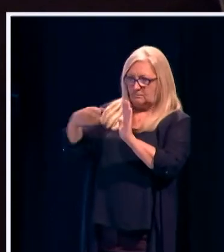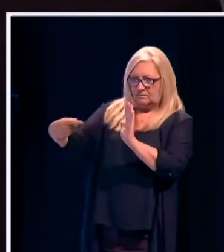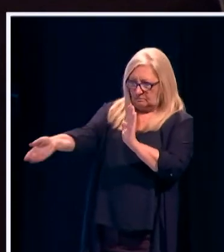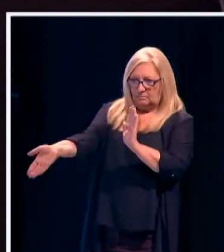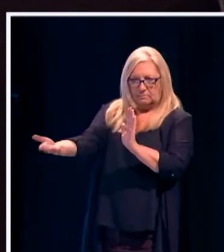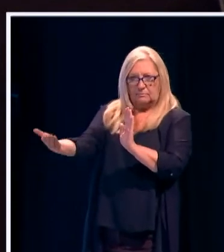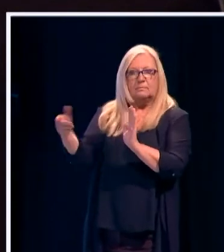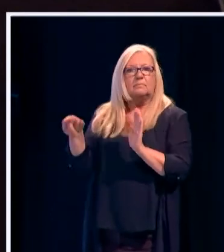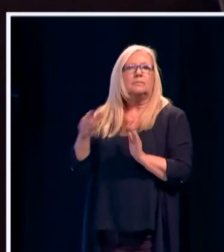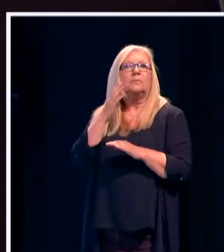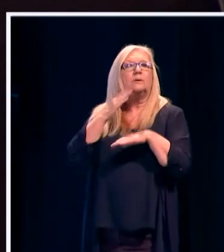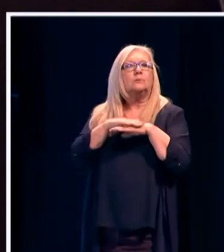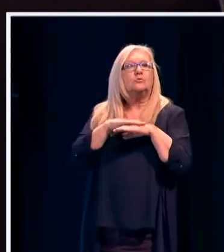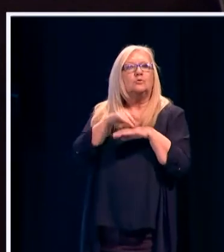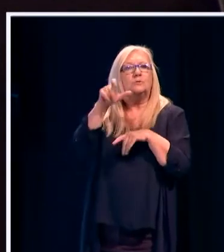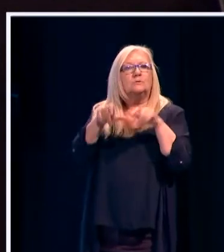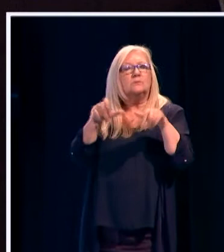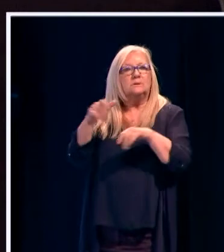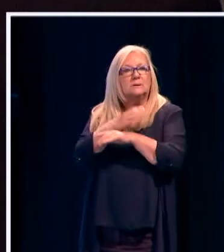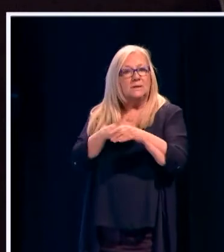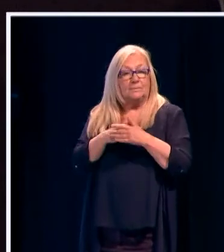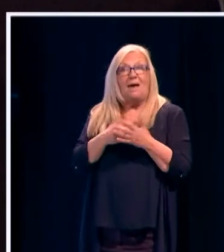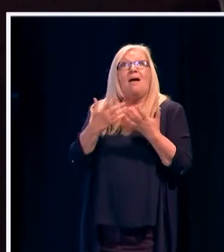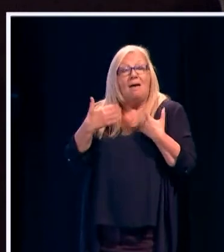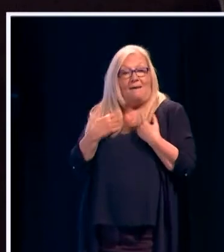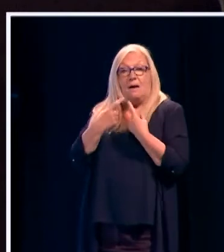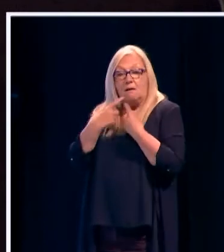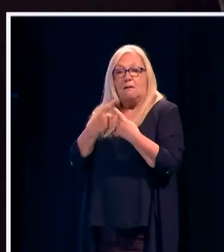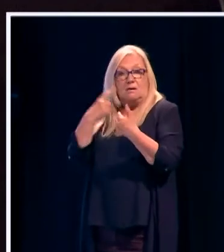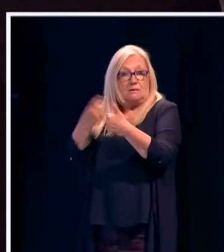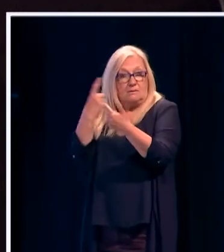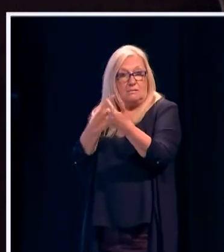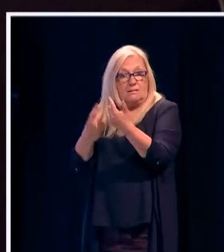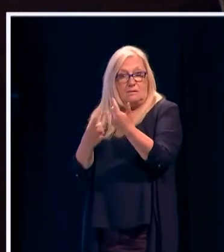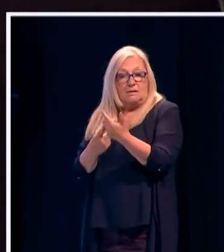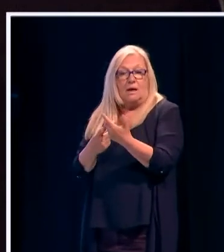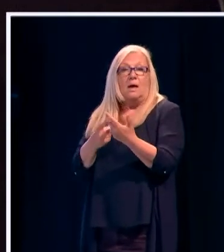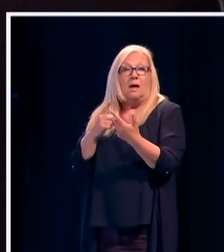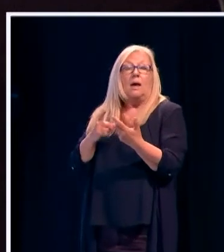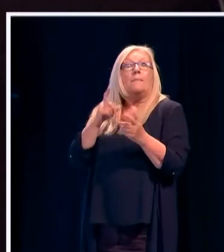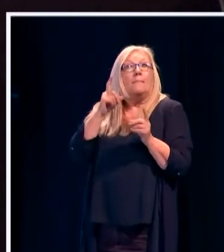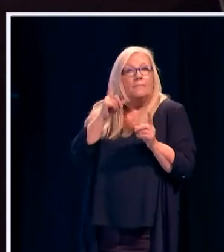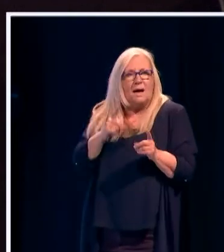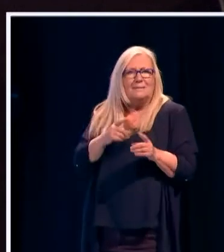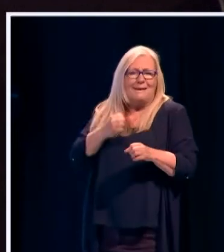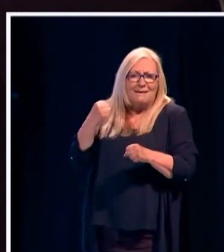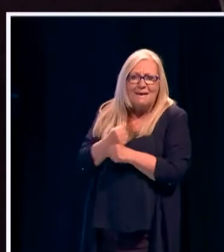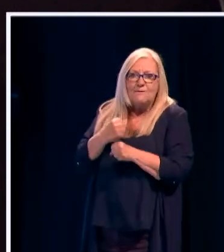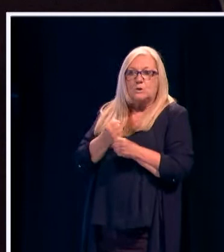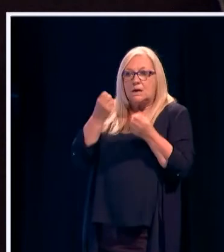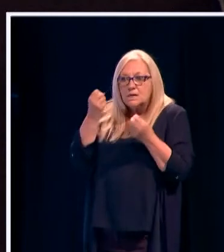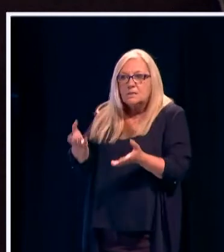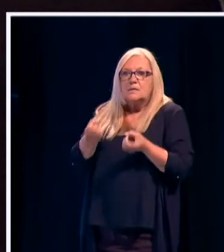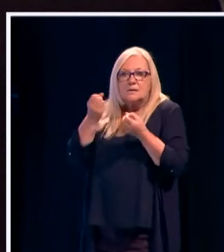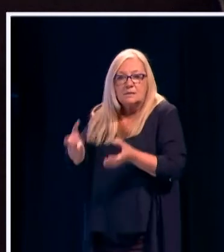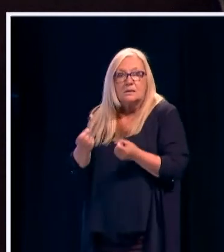of Indigenous persons with disabilities and mainstreaming them. But despite all these kind of efforts and contributions that